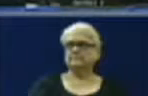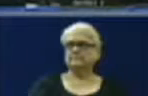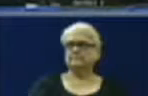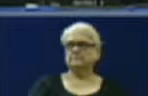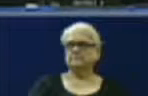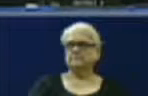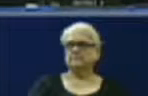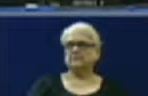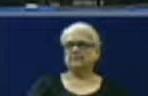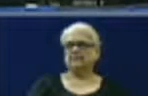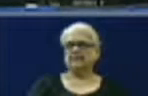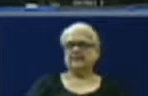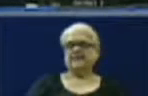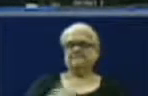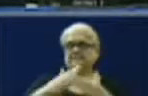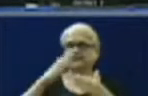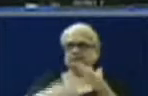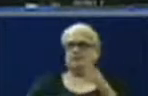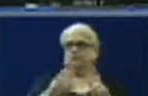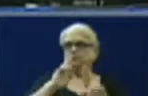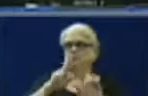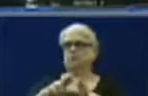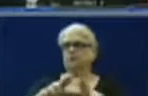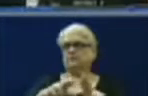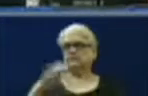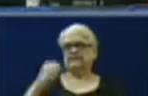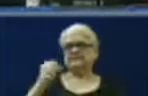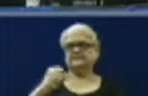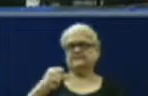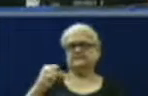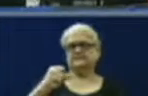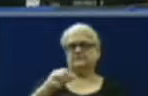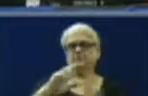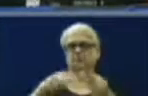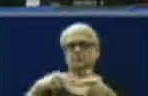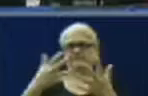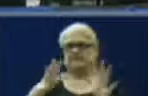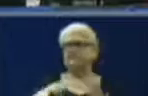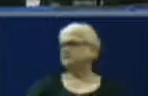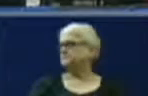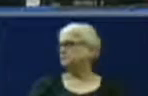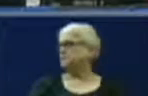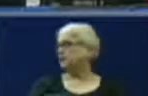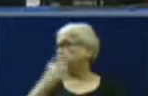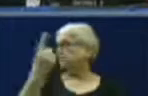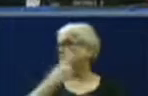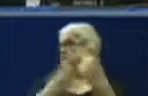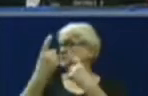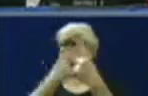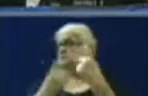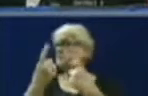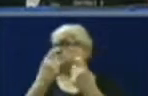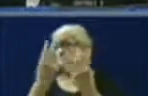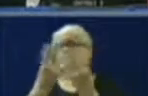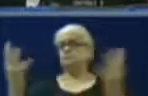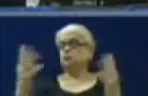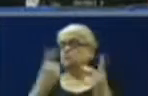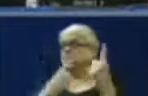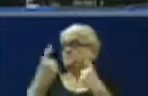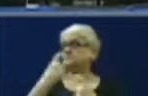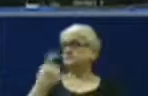That concludes your report? Yes, do you have any questions? Fantastic. Are there questions from the board? Bye.